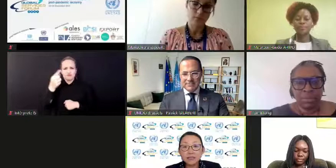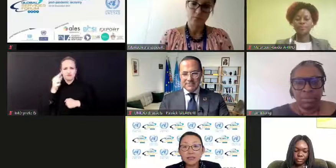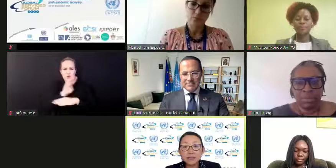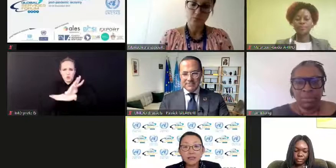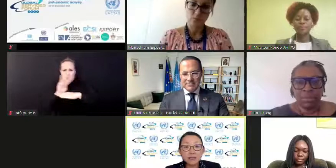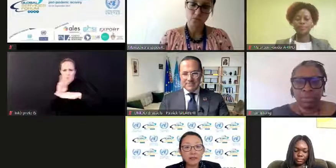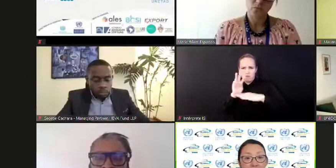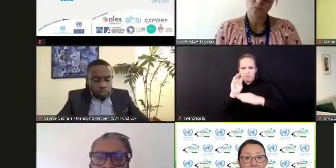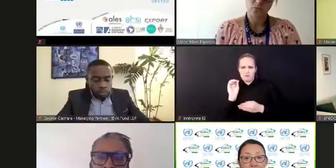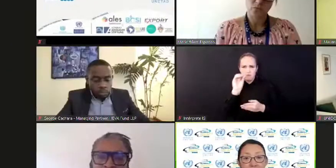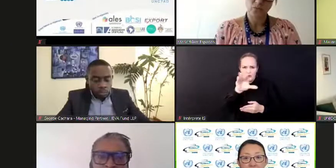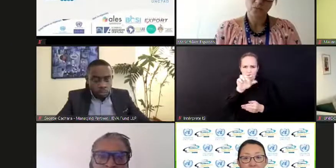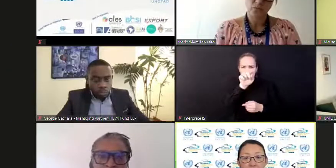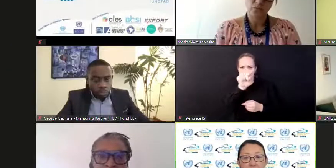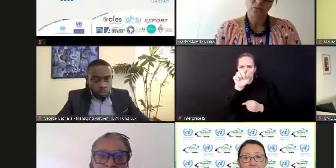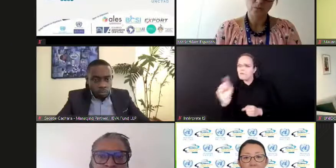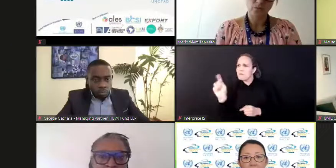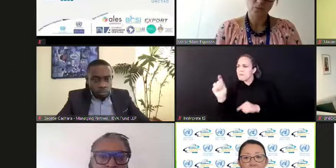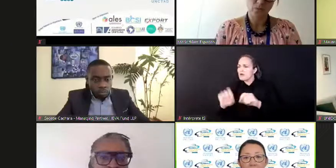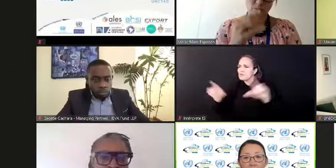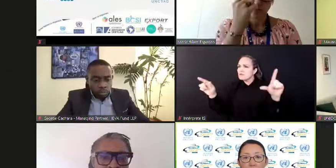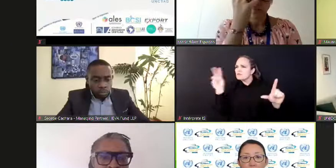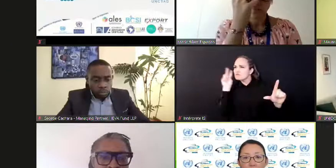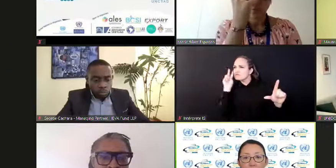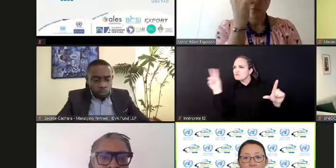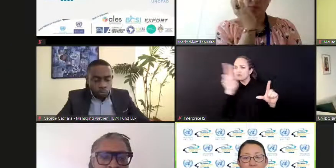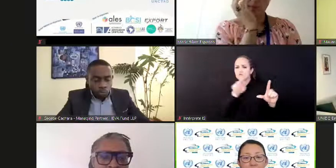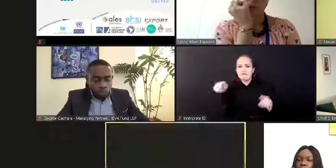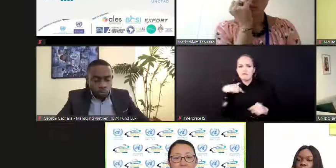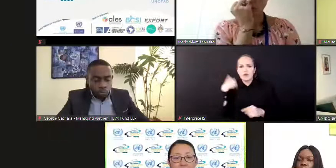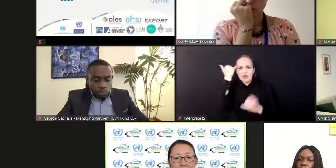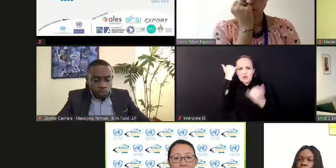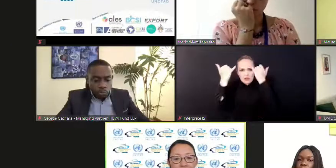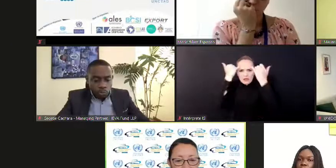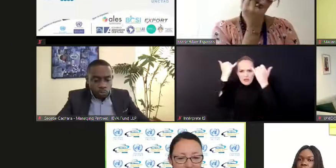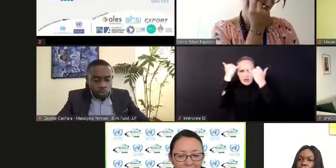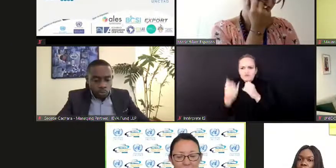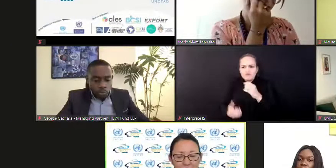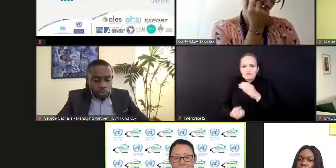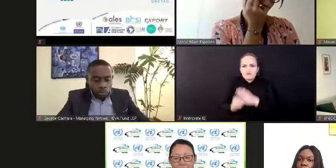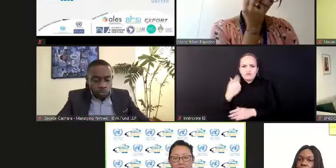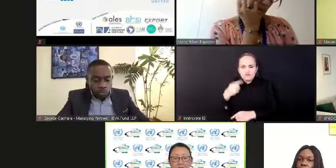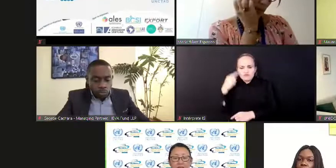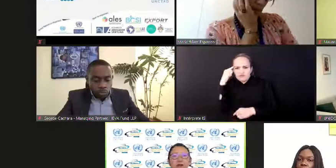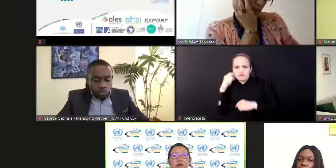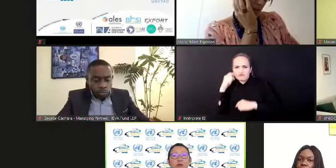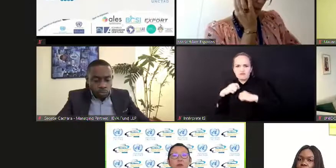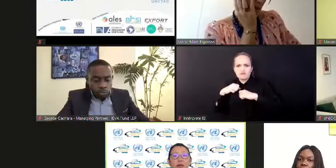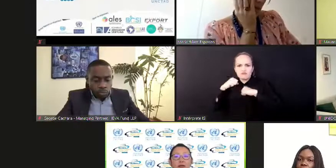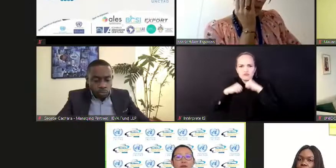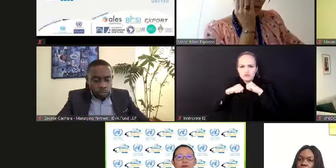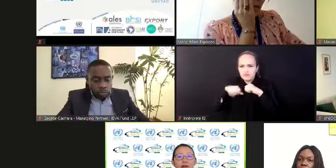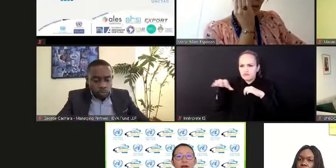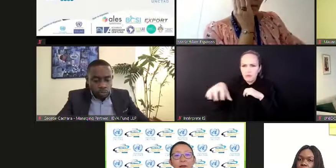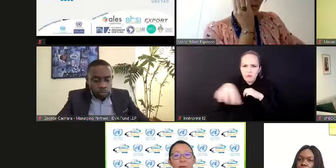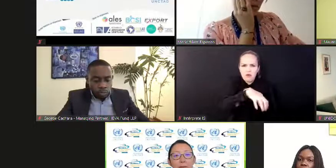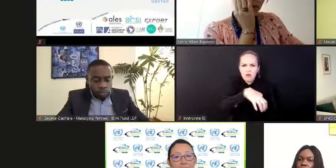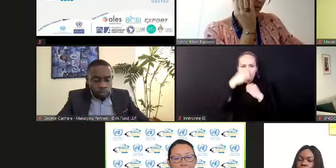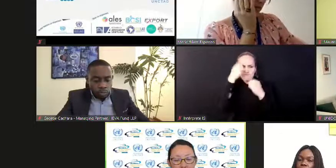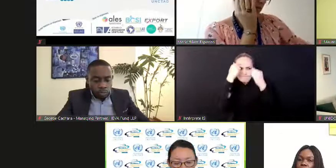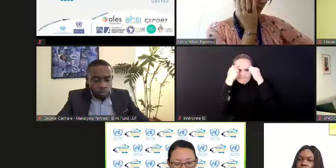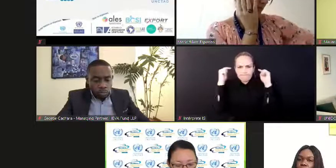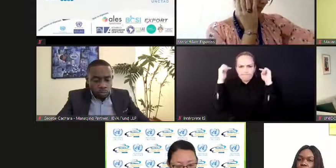initiatives, activities, or related to the International Year of Creative Economy, you can find them.